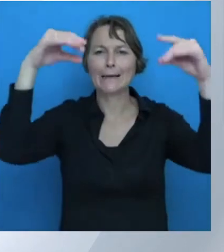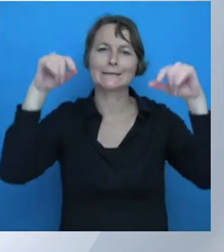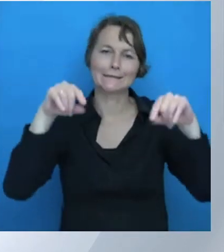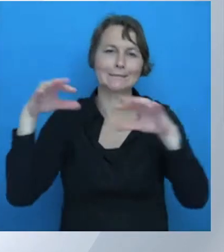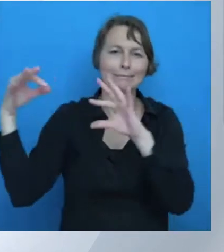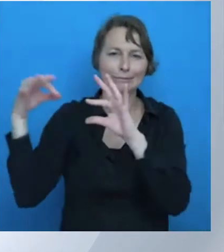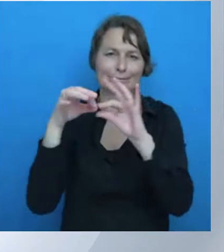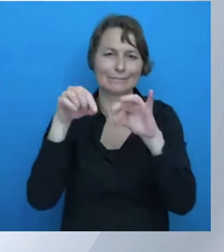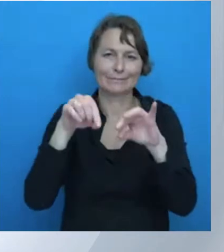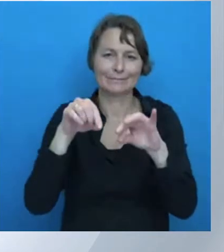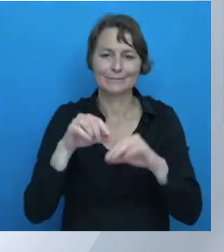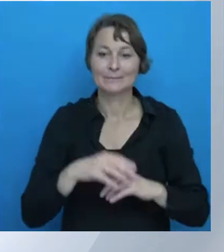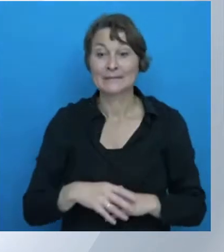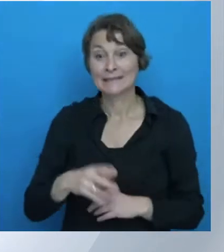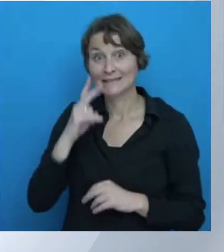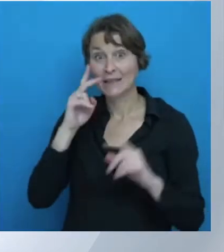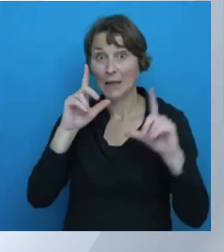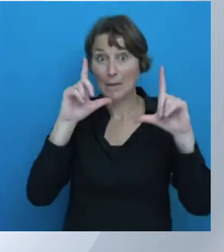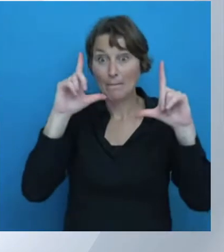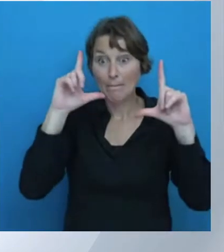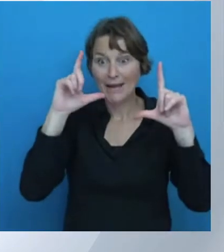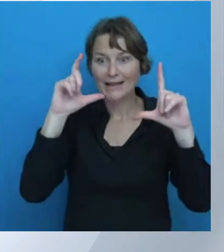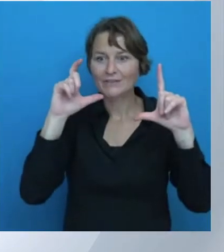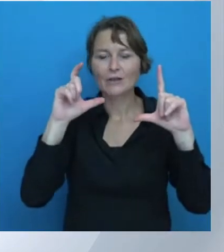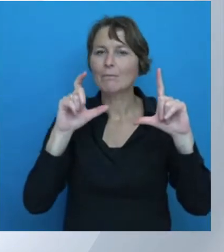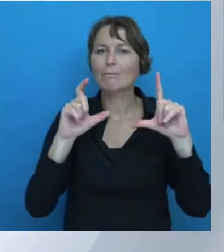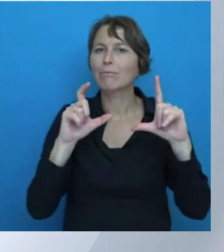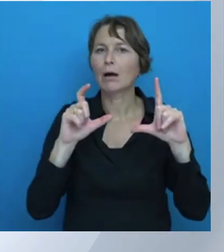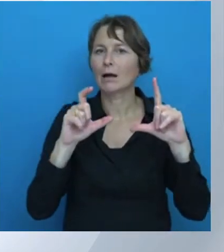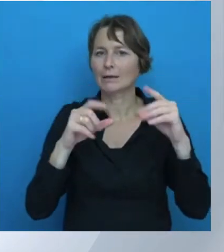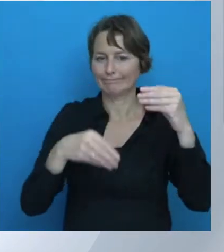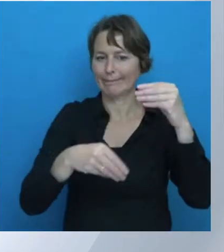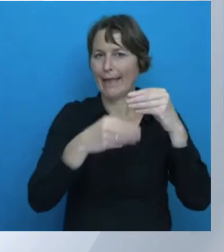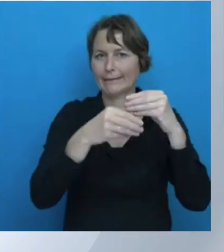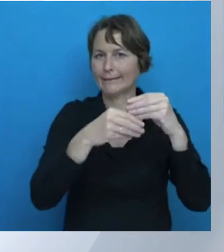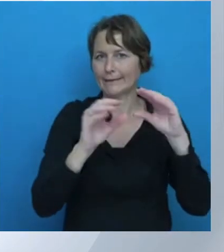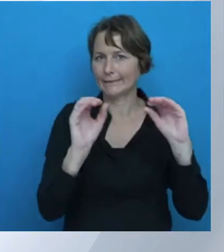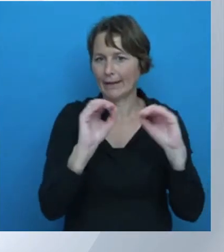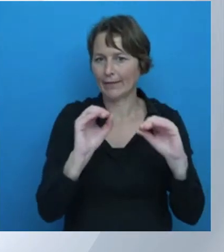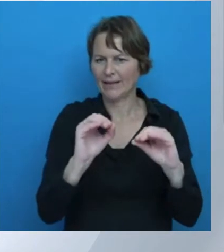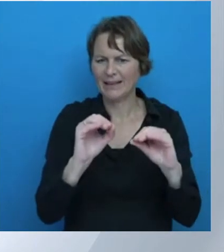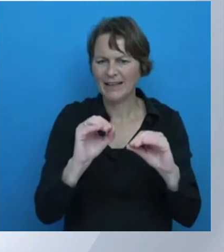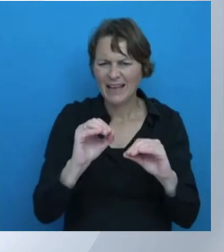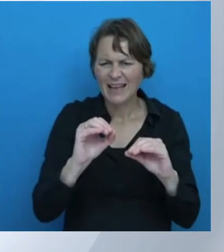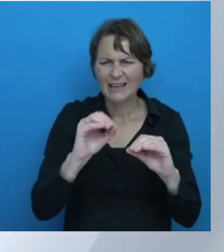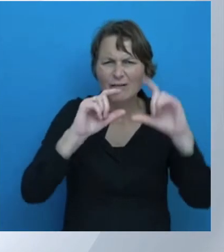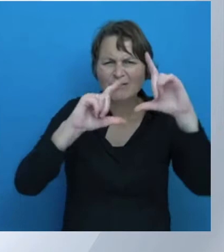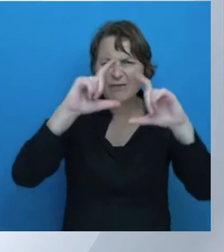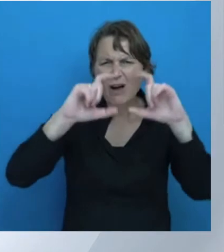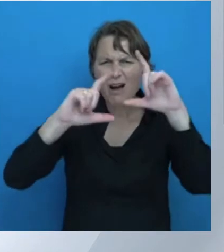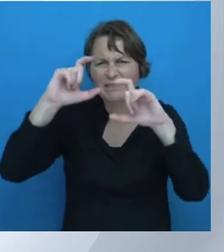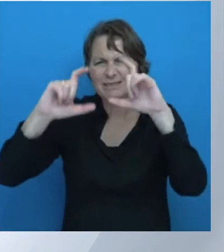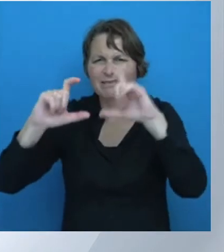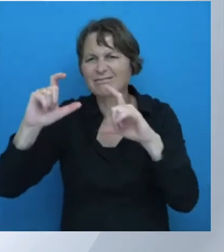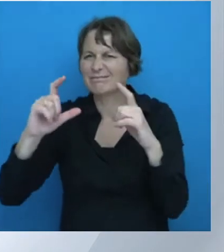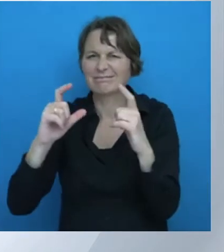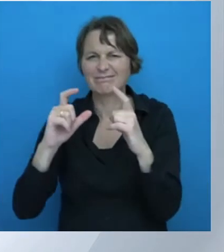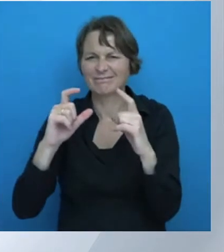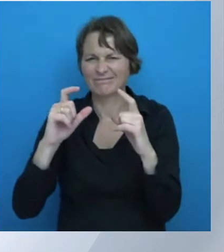there's a picture, but the picture doesn't have any alt. And the font is wrong. And over here, if I